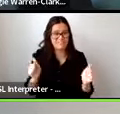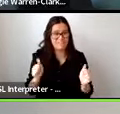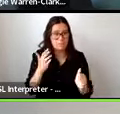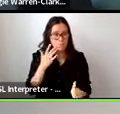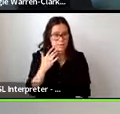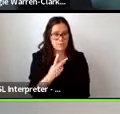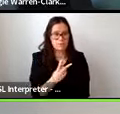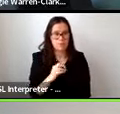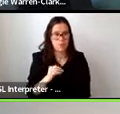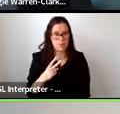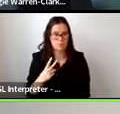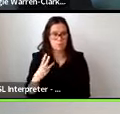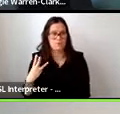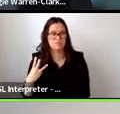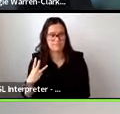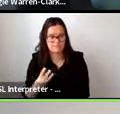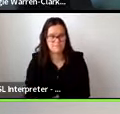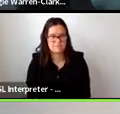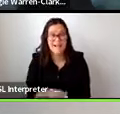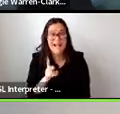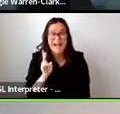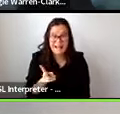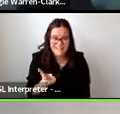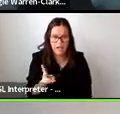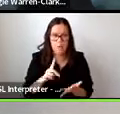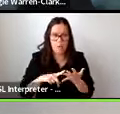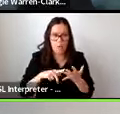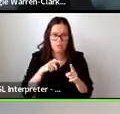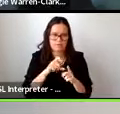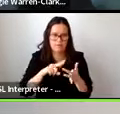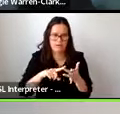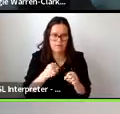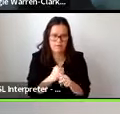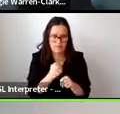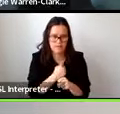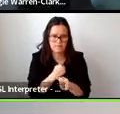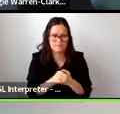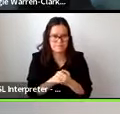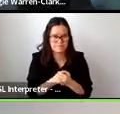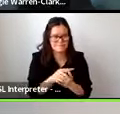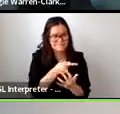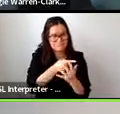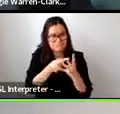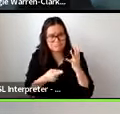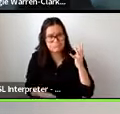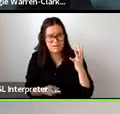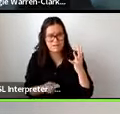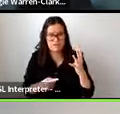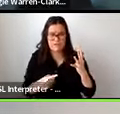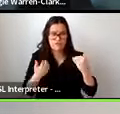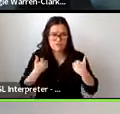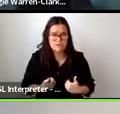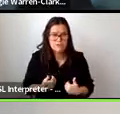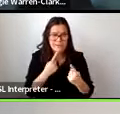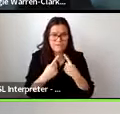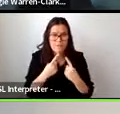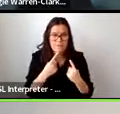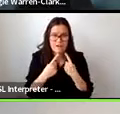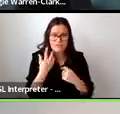from the Office of Disability. It's a wealth of information on which to